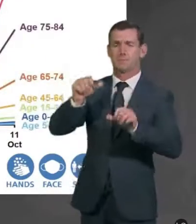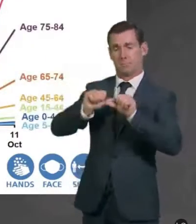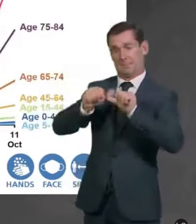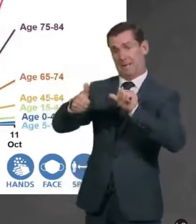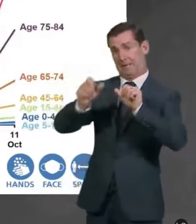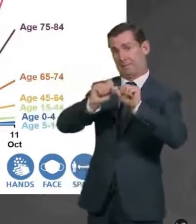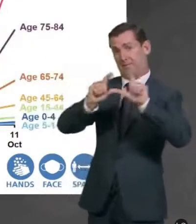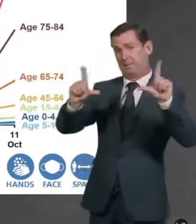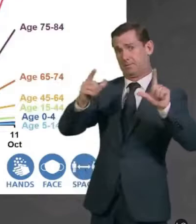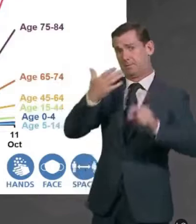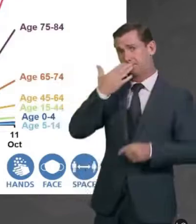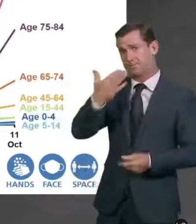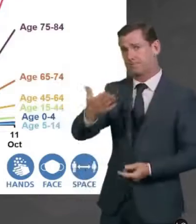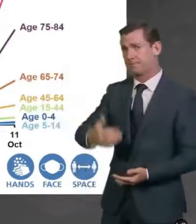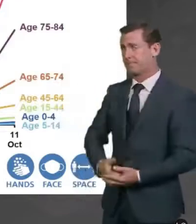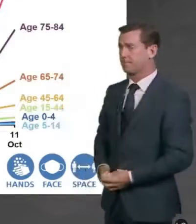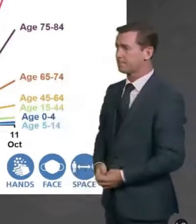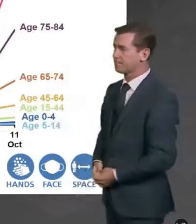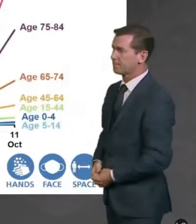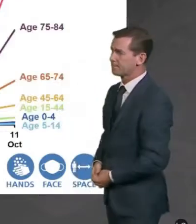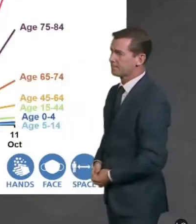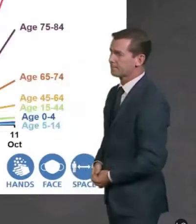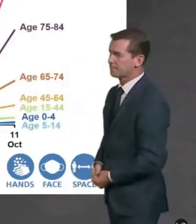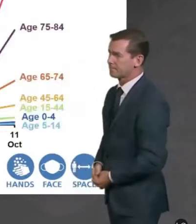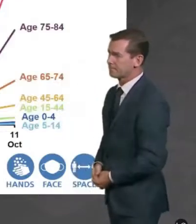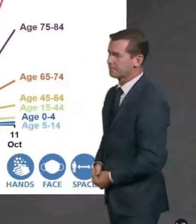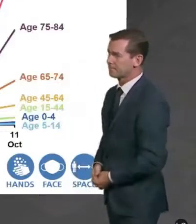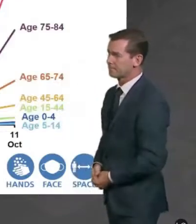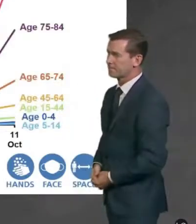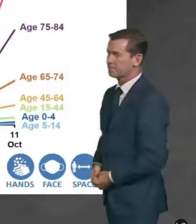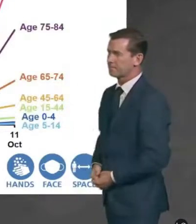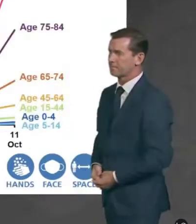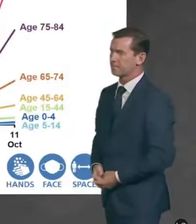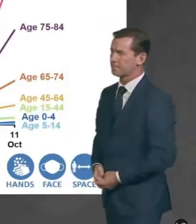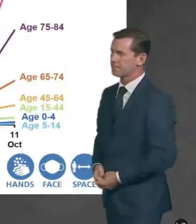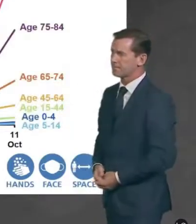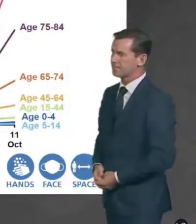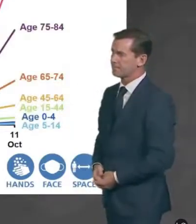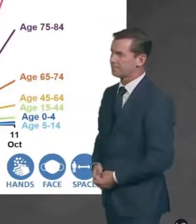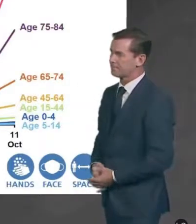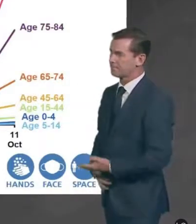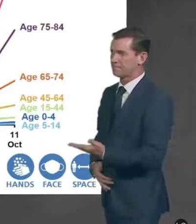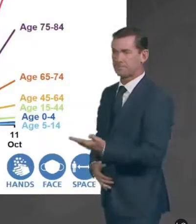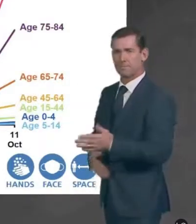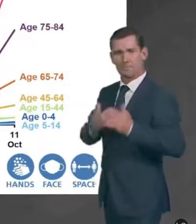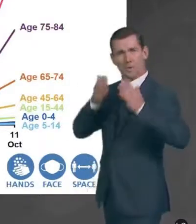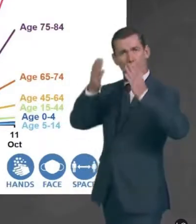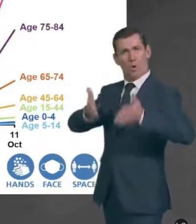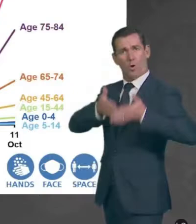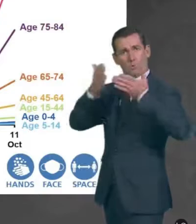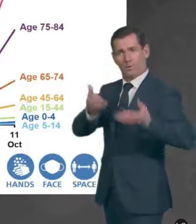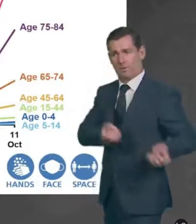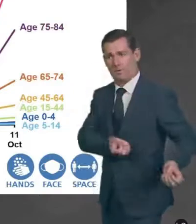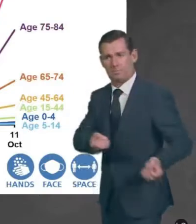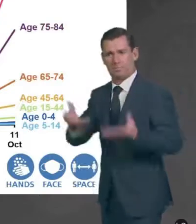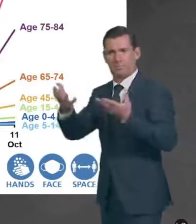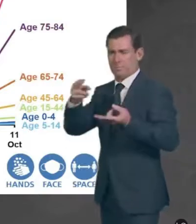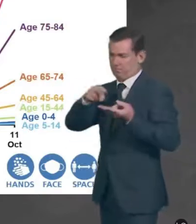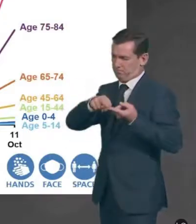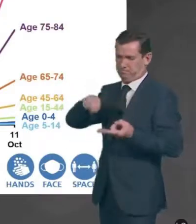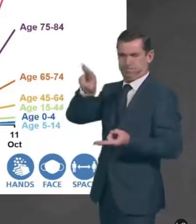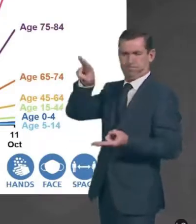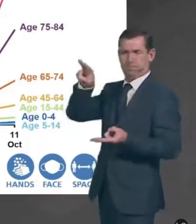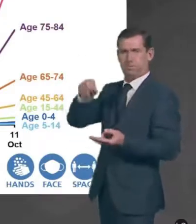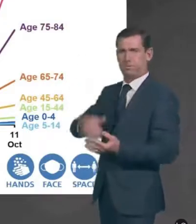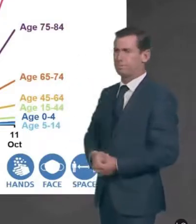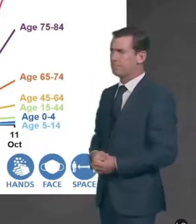is leading to increased hospital admission rates, as the Prime Minister has said. This is admission rates per 100,000 of the population